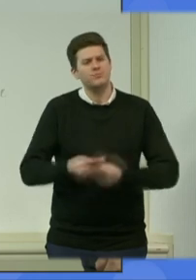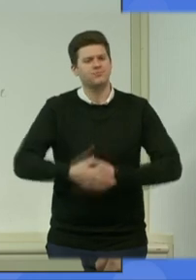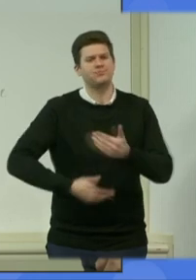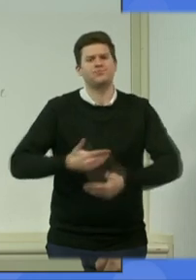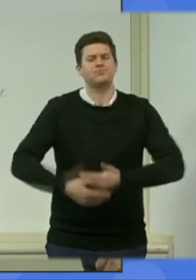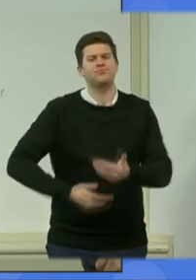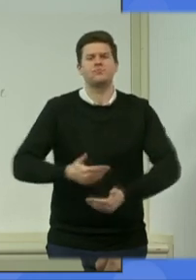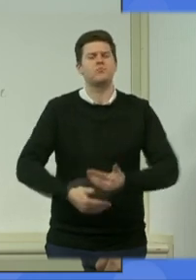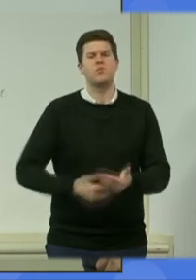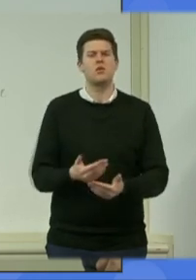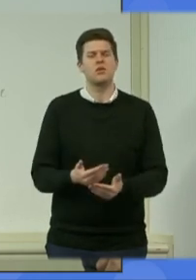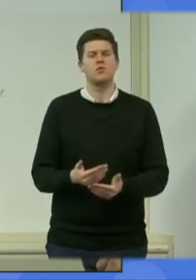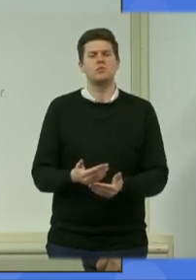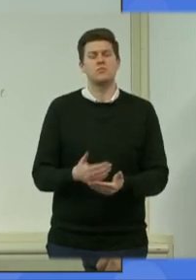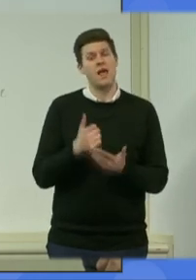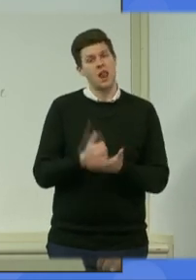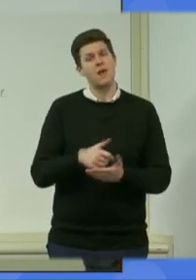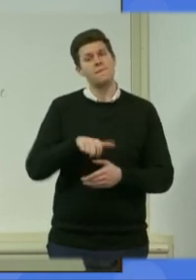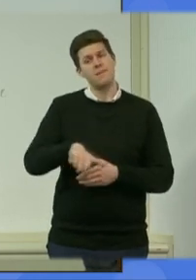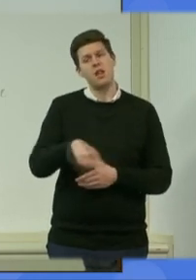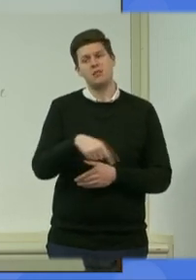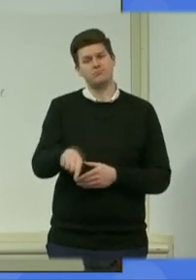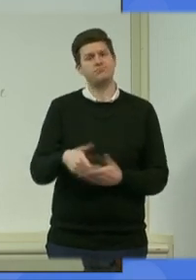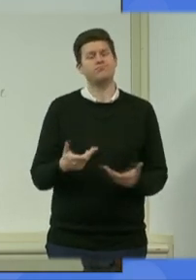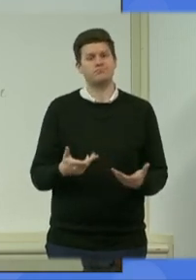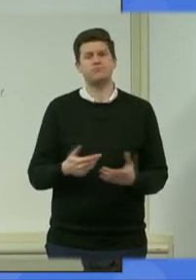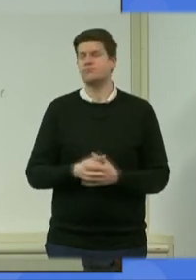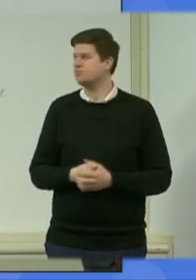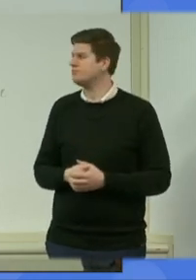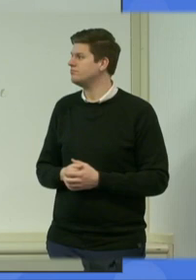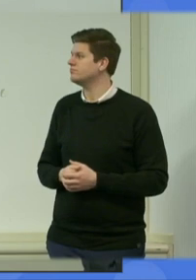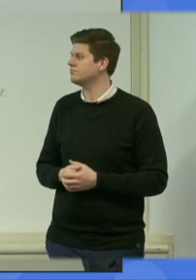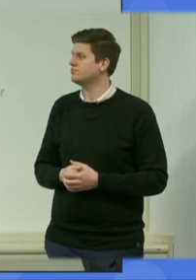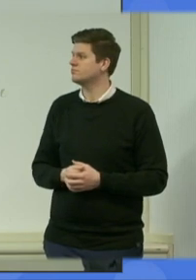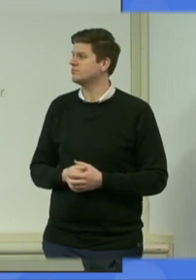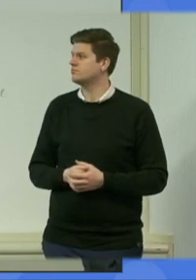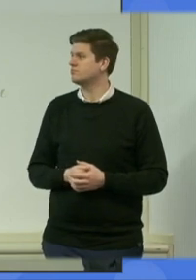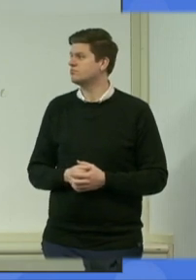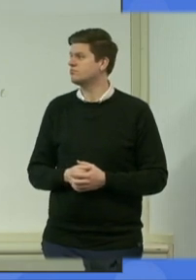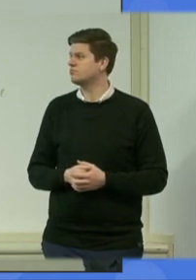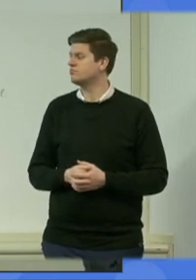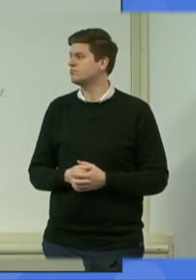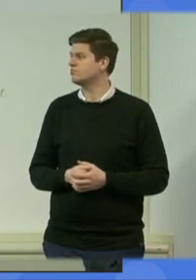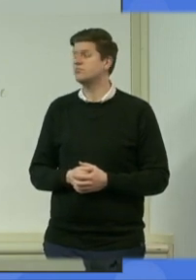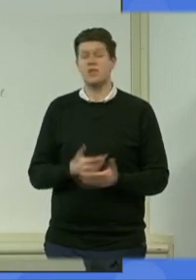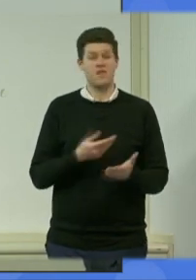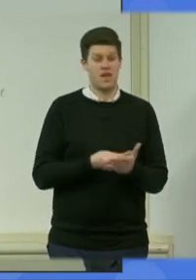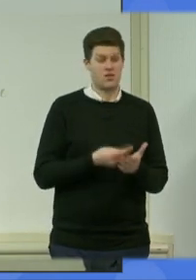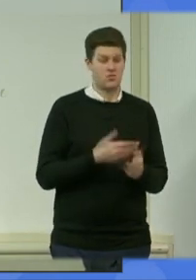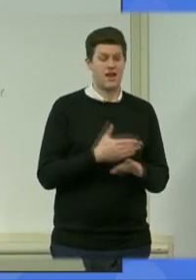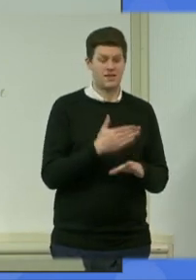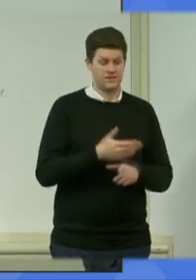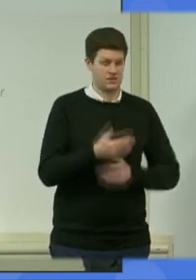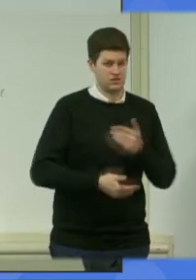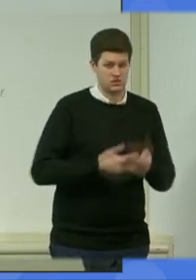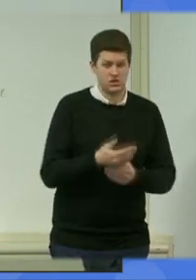It's helping people further up the supply chain. You get this thing around the multiplier effect, that the certain bit of economic activity generates more,